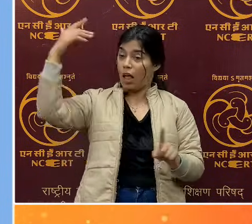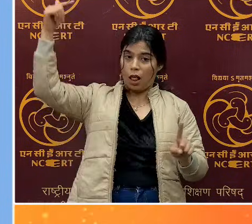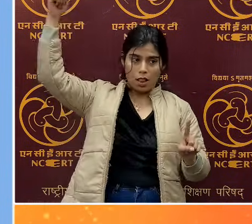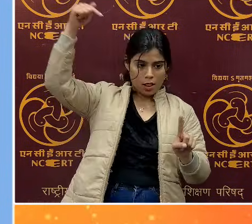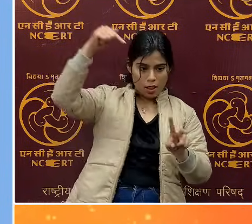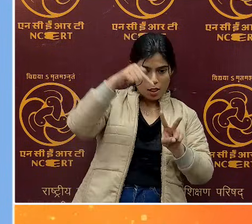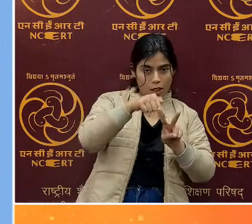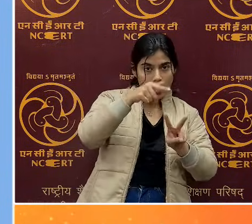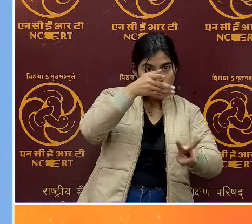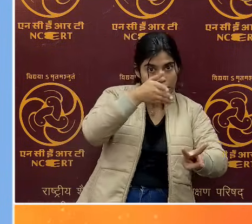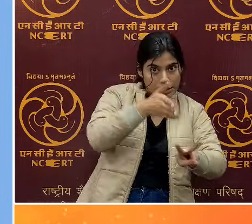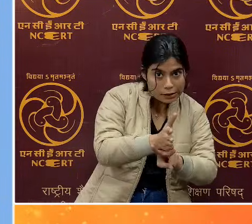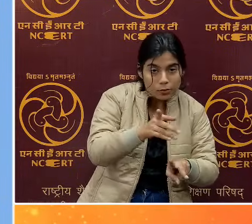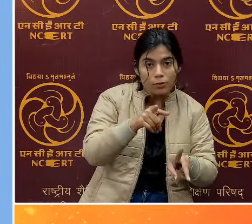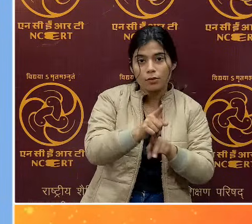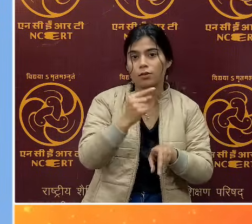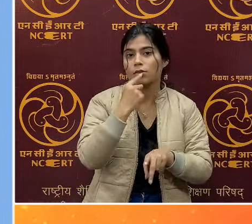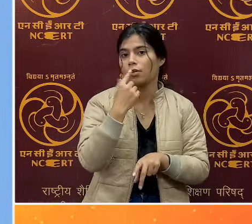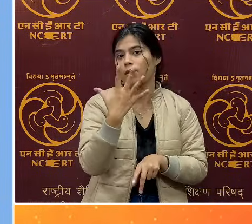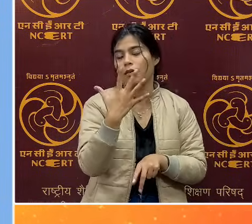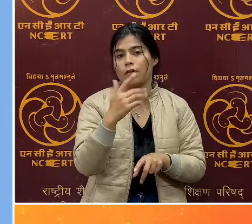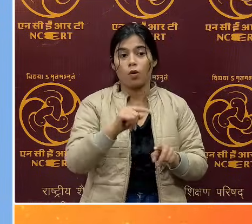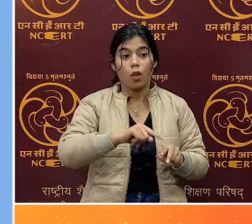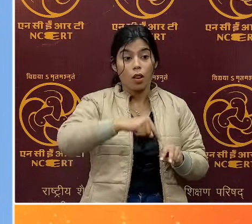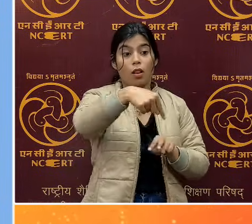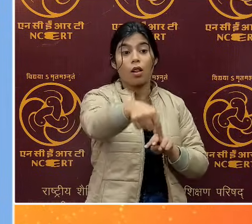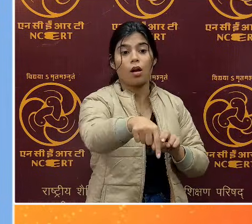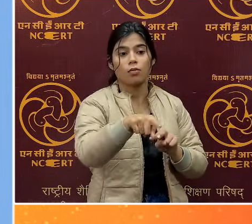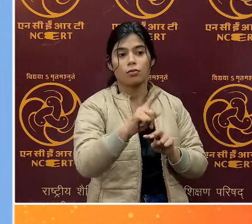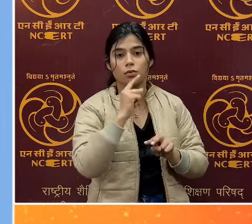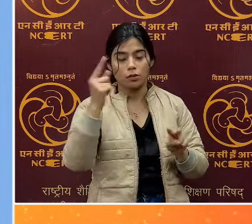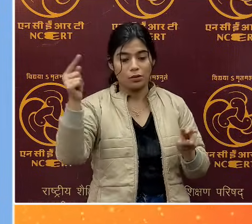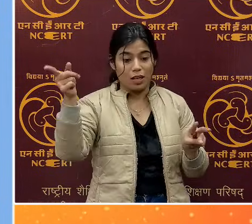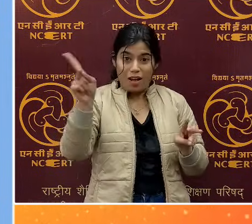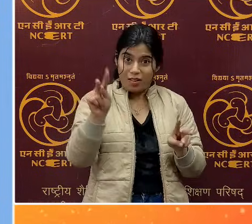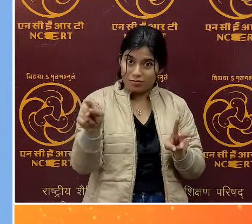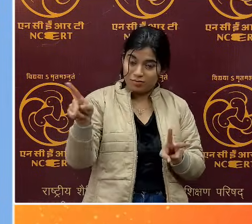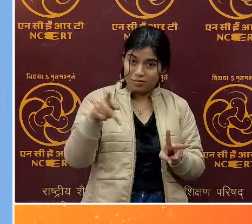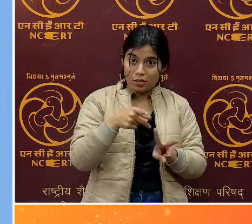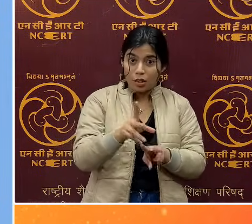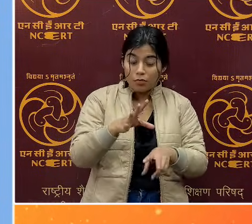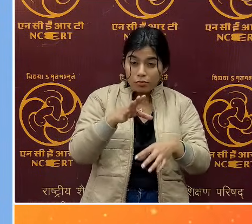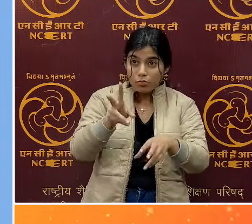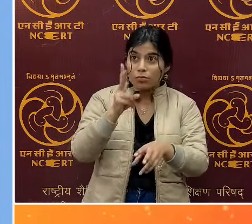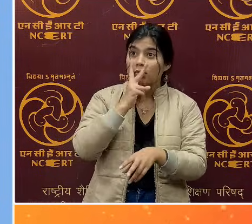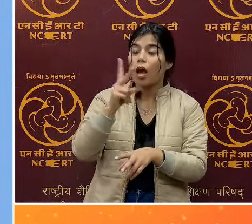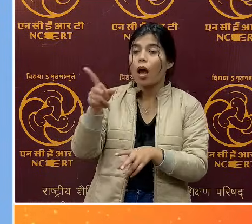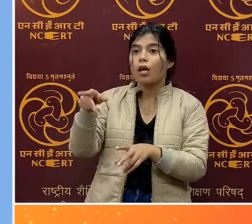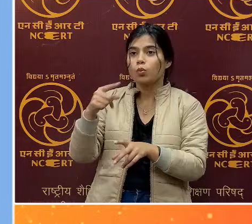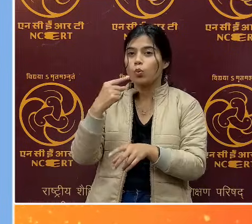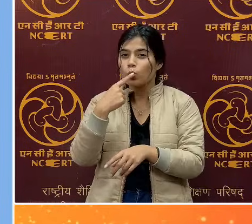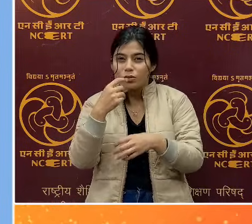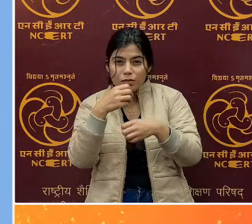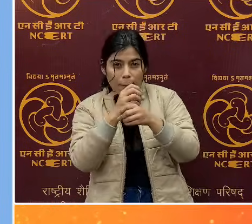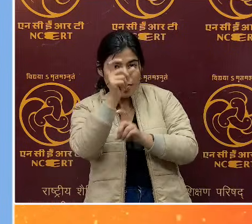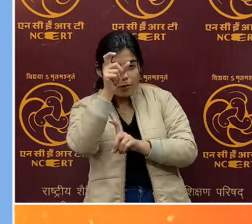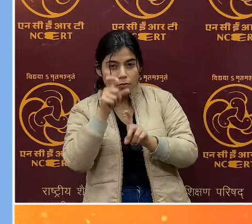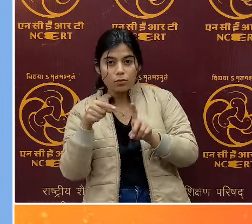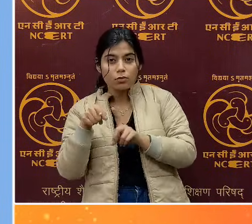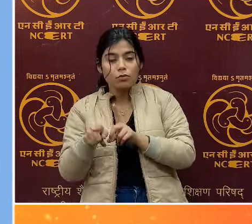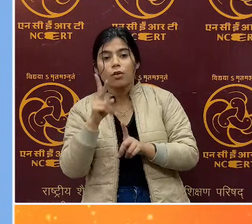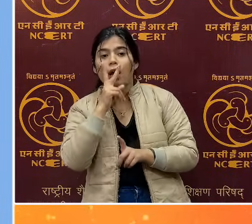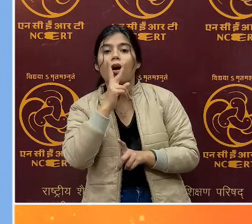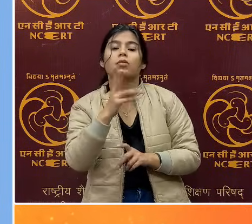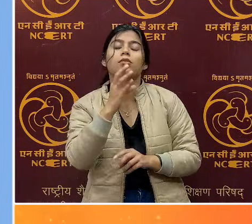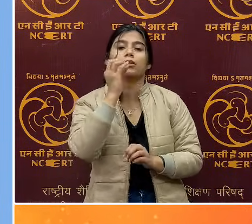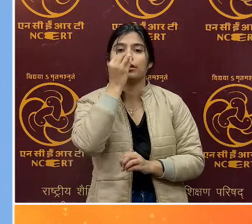the mirror, come down, Move to next again mirror. hit the mirror, and the observer can see. So any guesses where